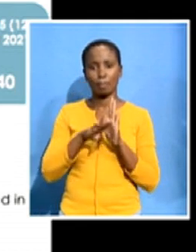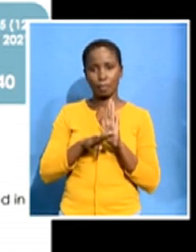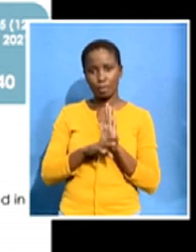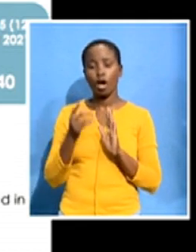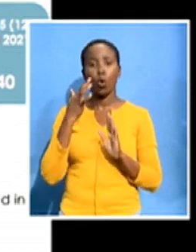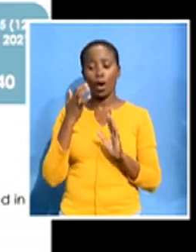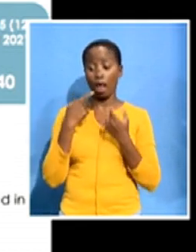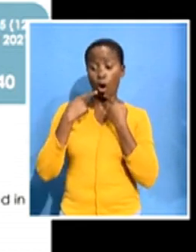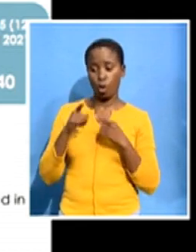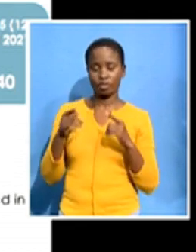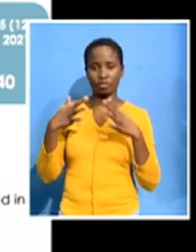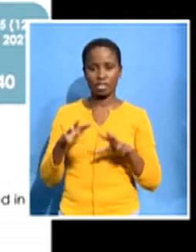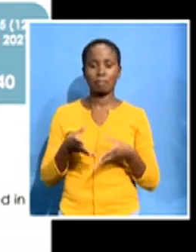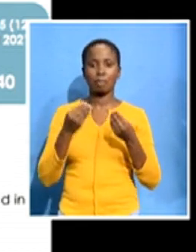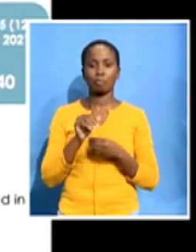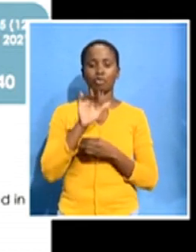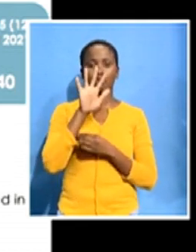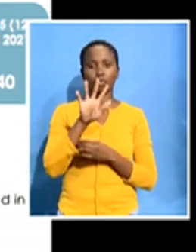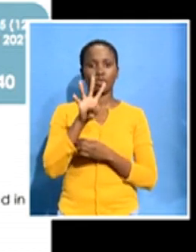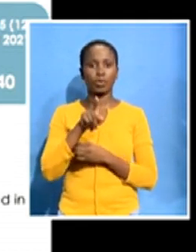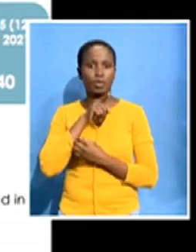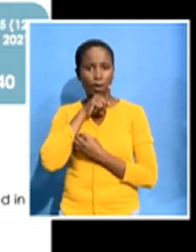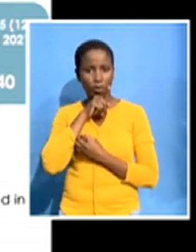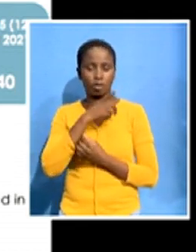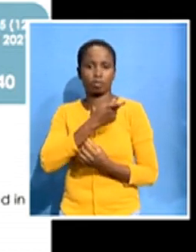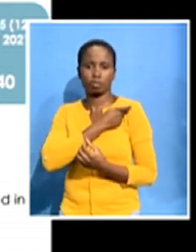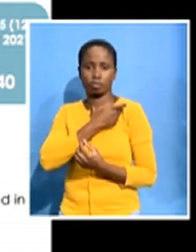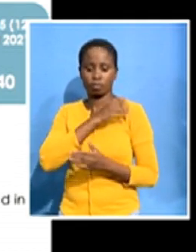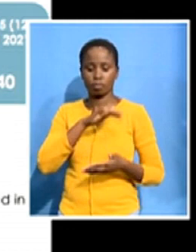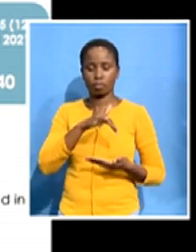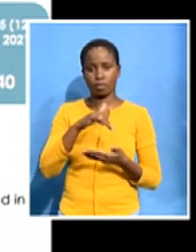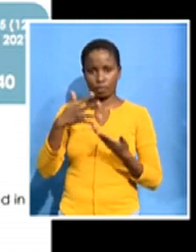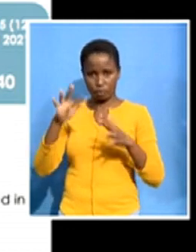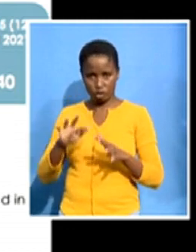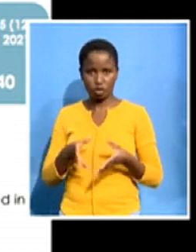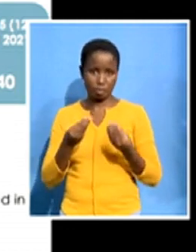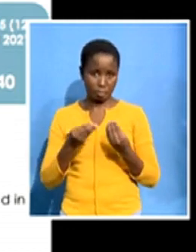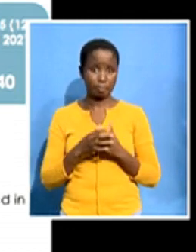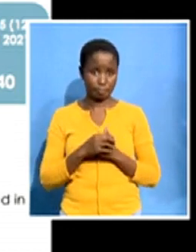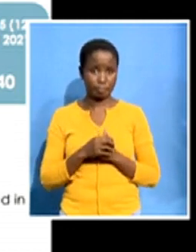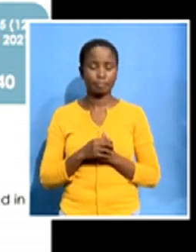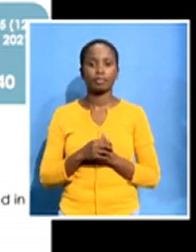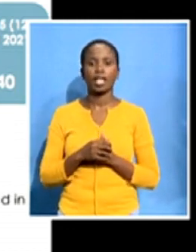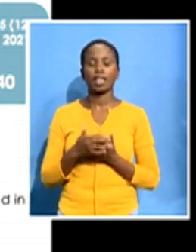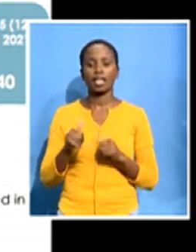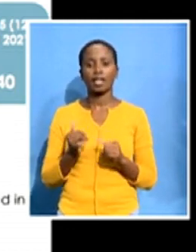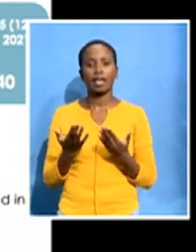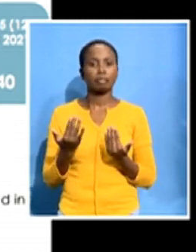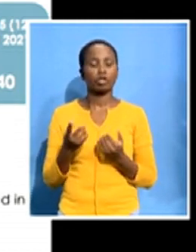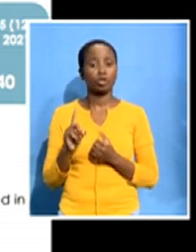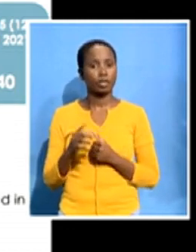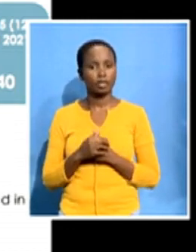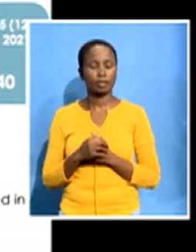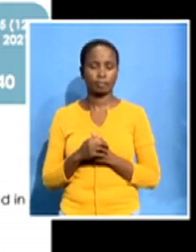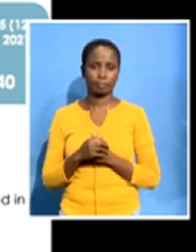54,000 doses of the initial 300 doses. And then we expect, and that is